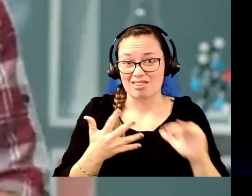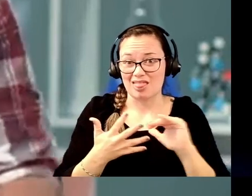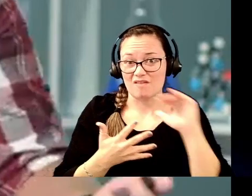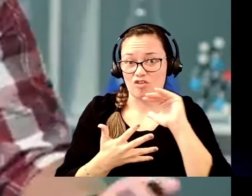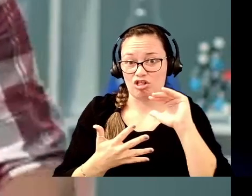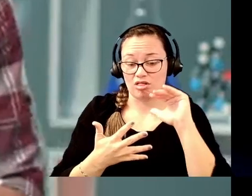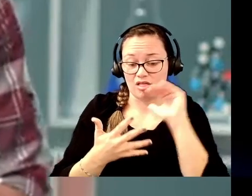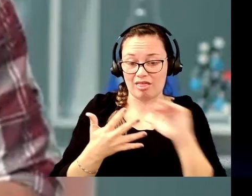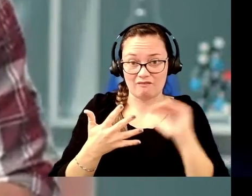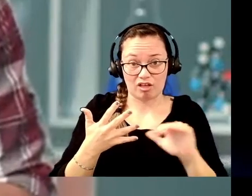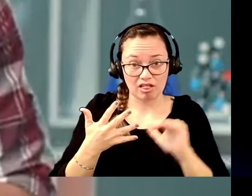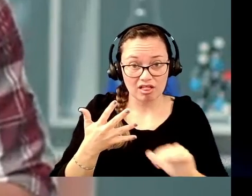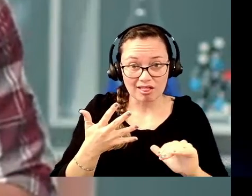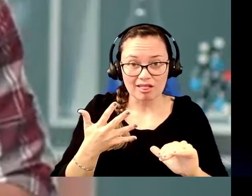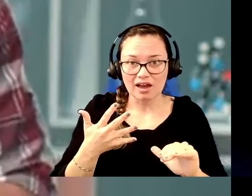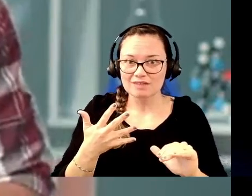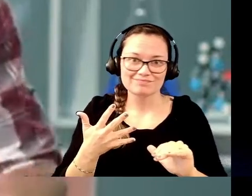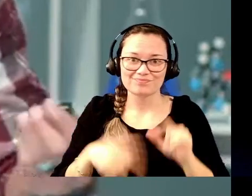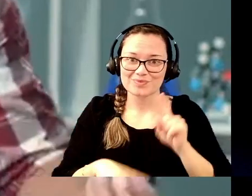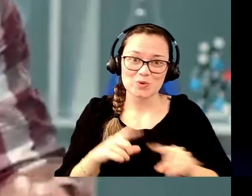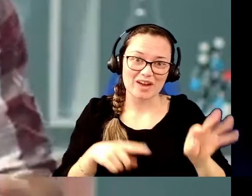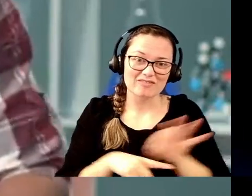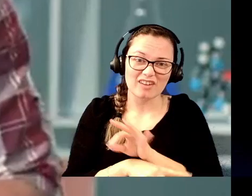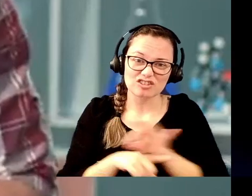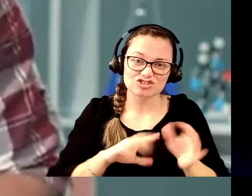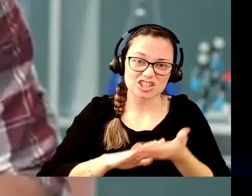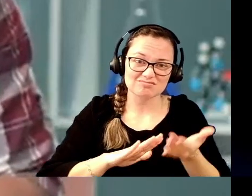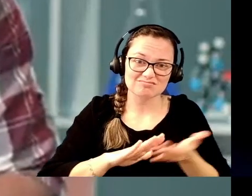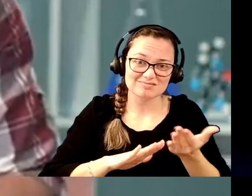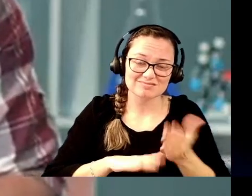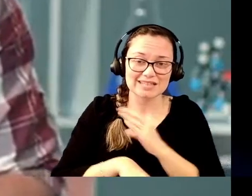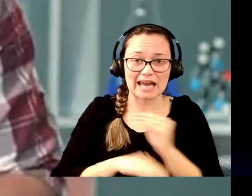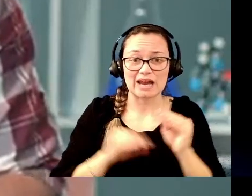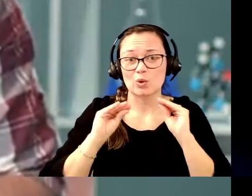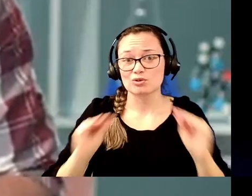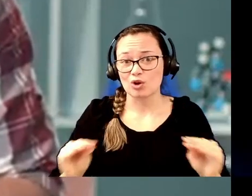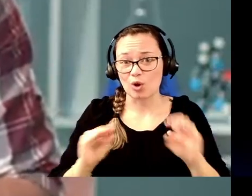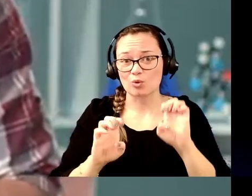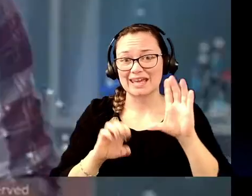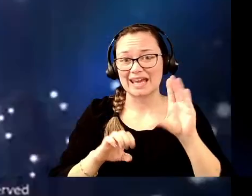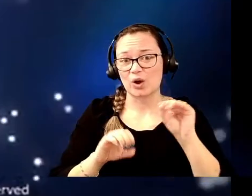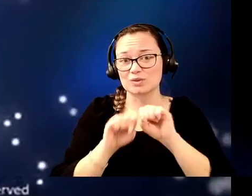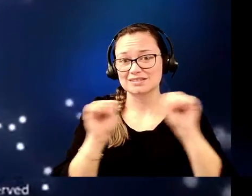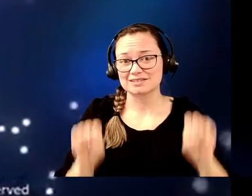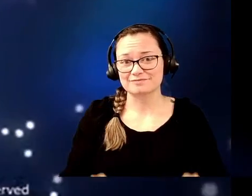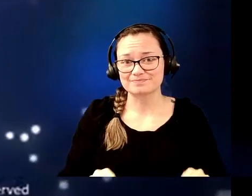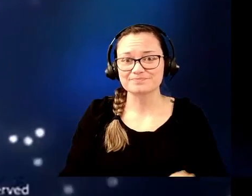and below them, you don't have a functional pyramid and you don't have a functional ecosystem.